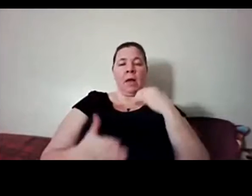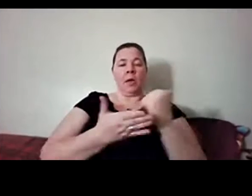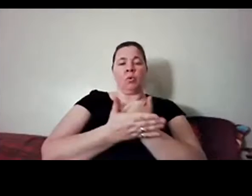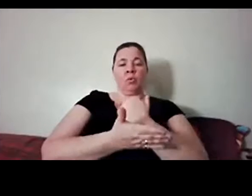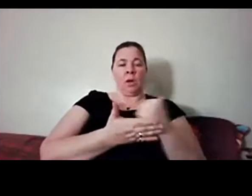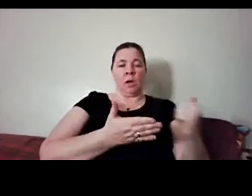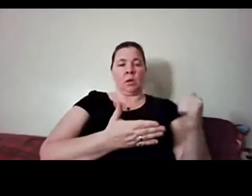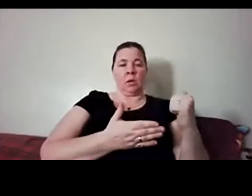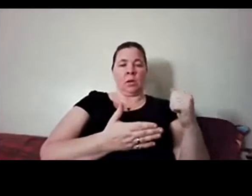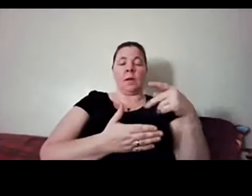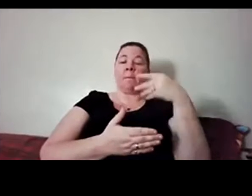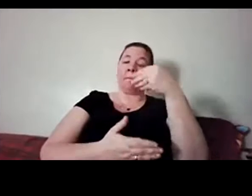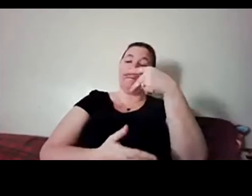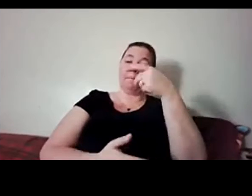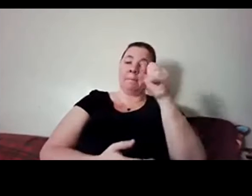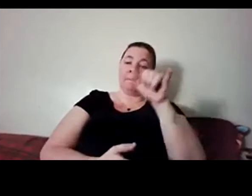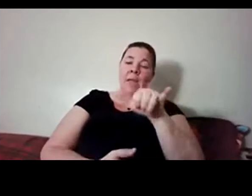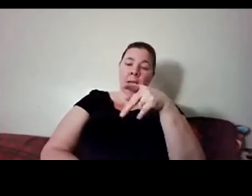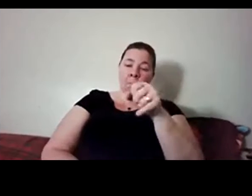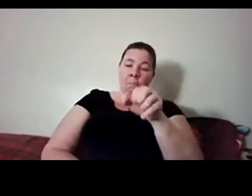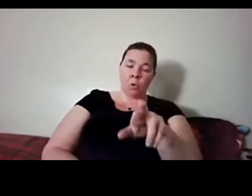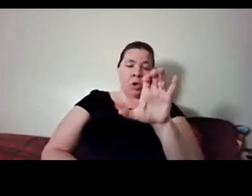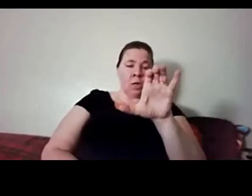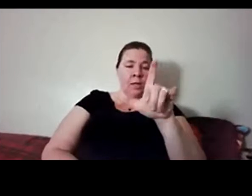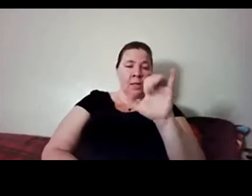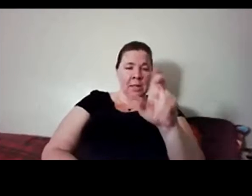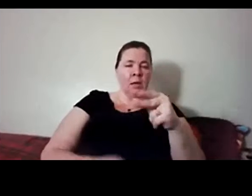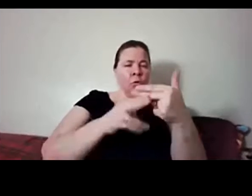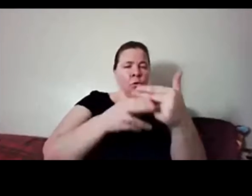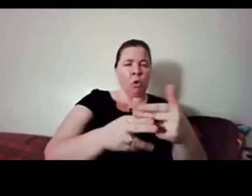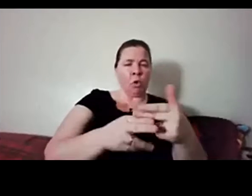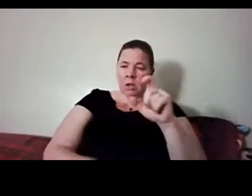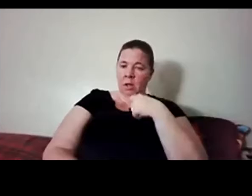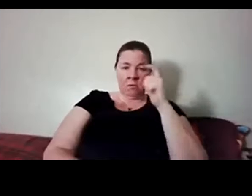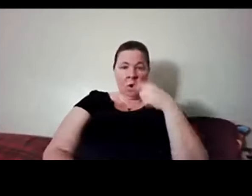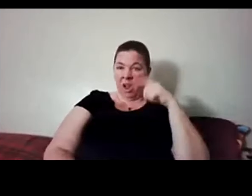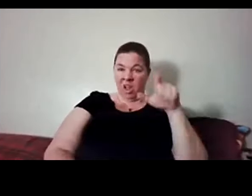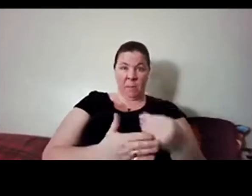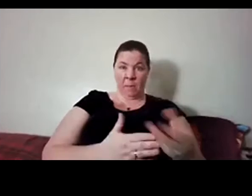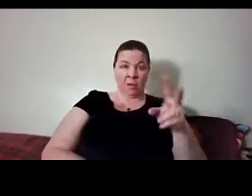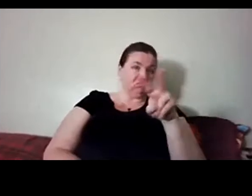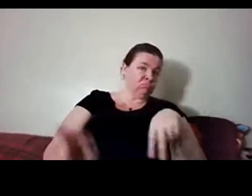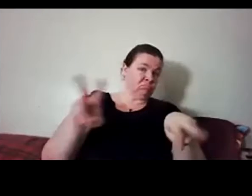it pay-per-click. You don't have to buy it, right? You just have to see it, look at it. So what is